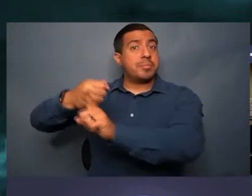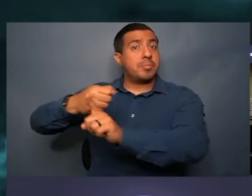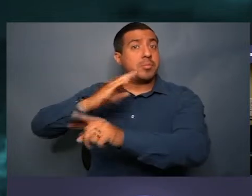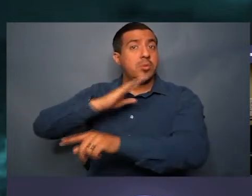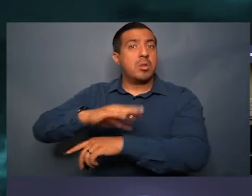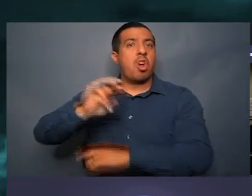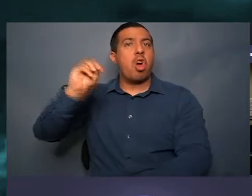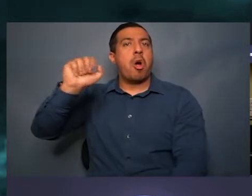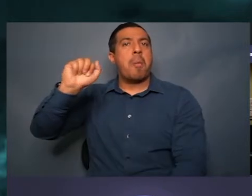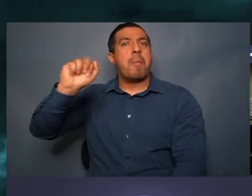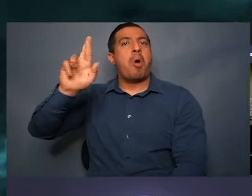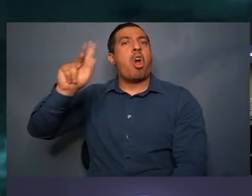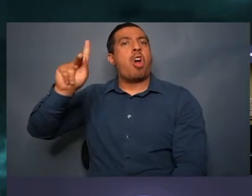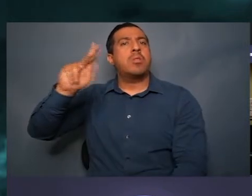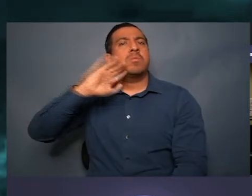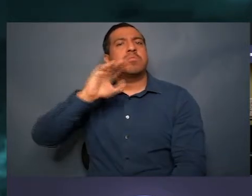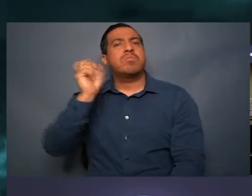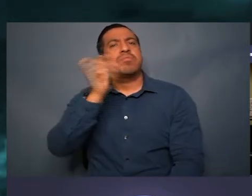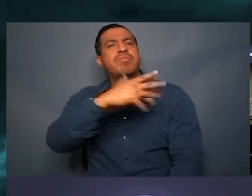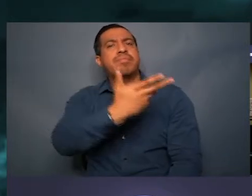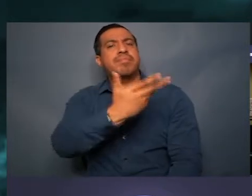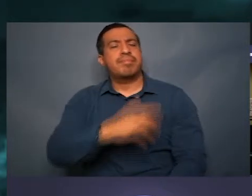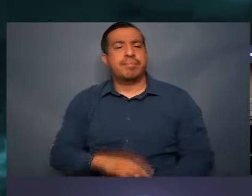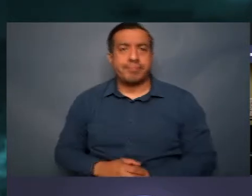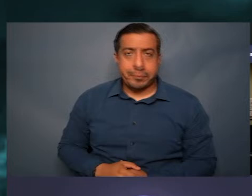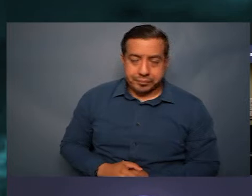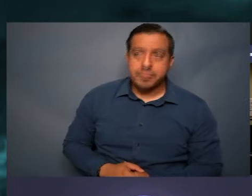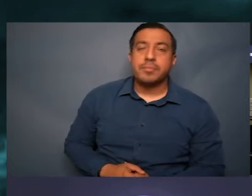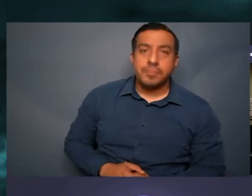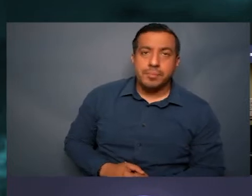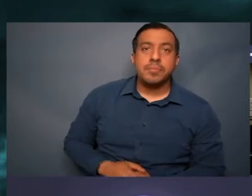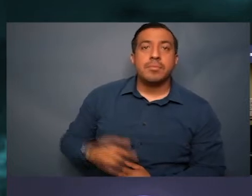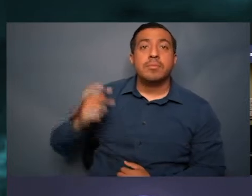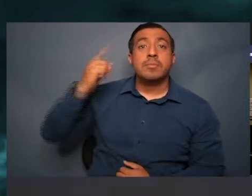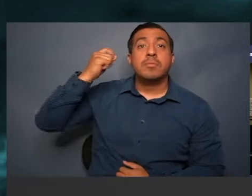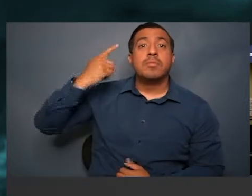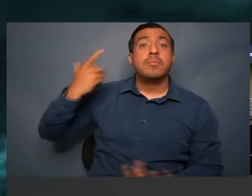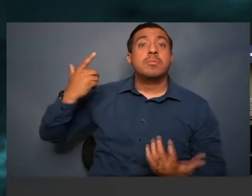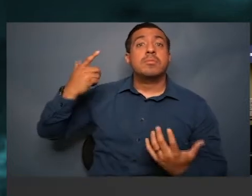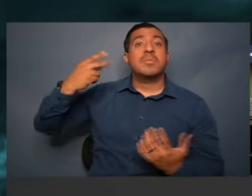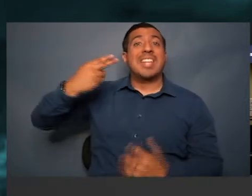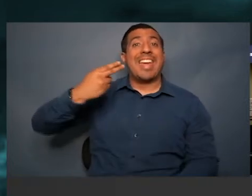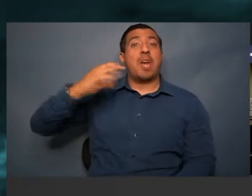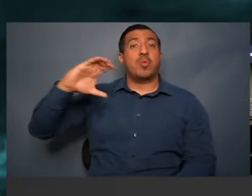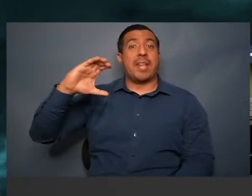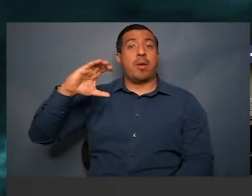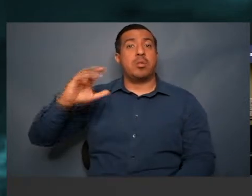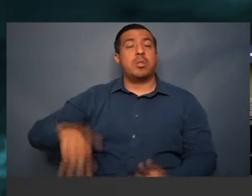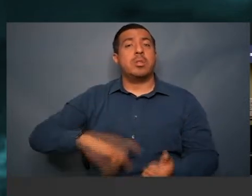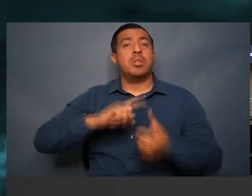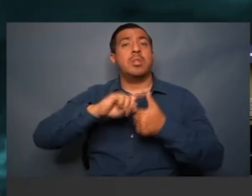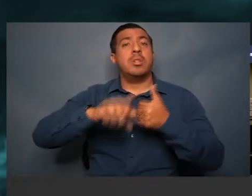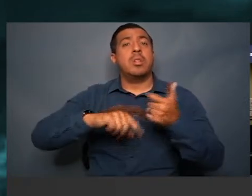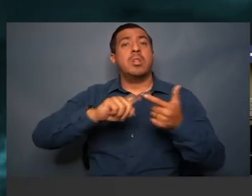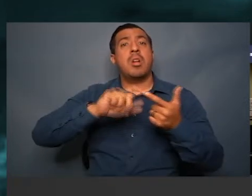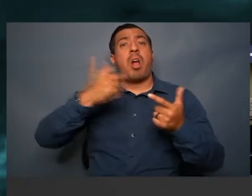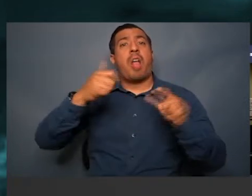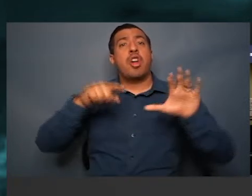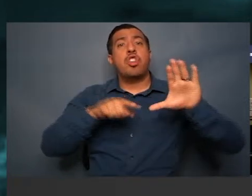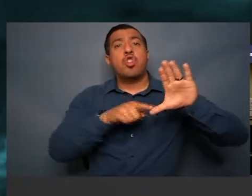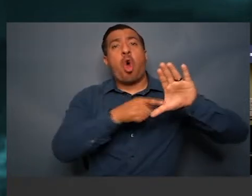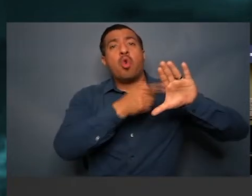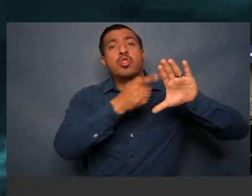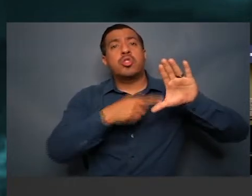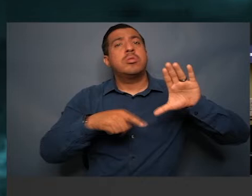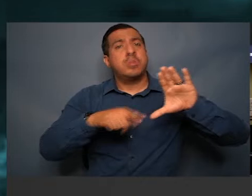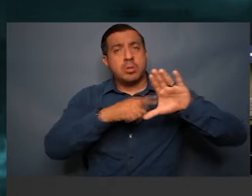and ask Mark that question and see what he has to say about shelters. Well, as in Harris County and in most of our coastal communities,